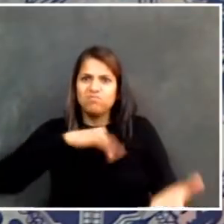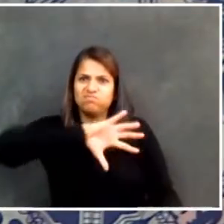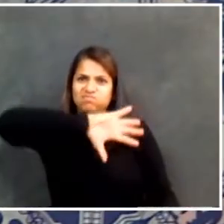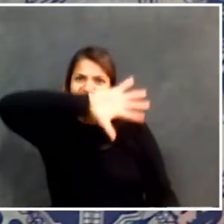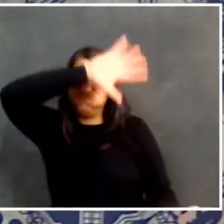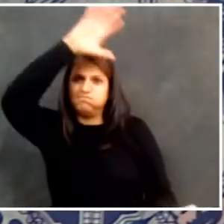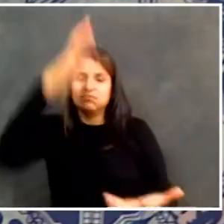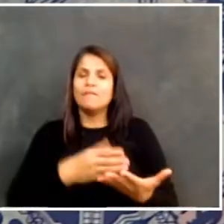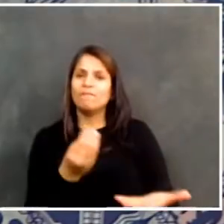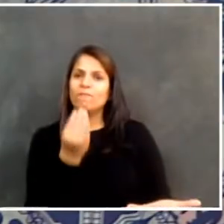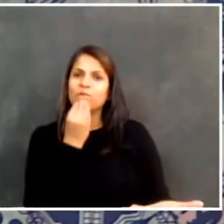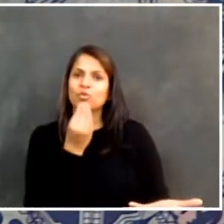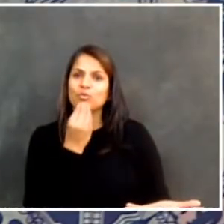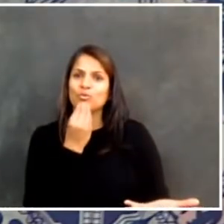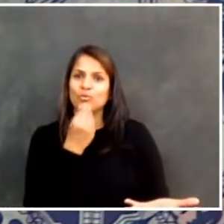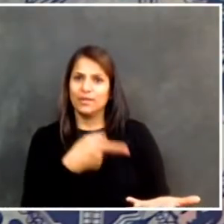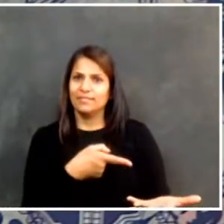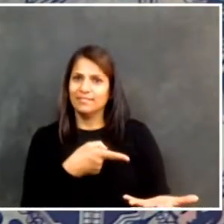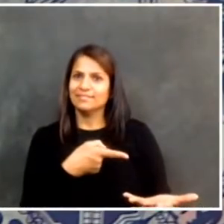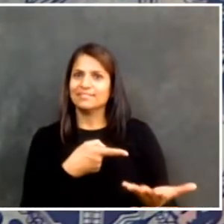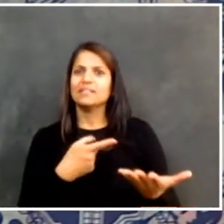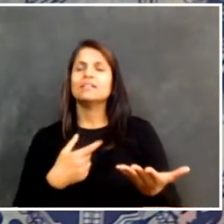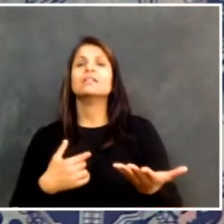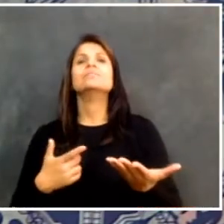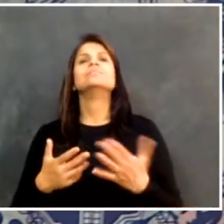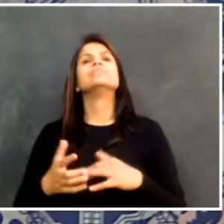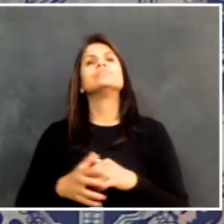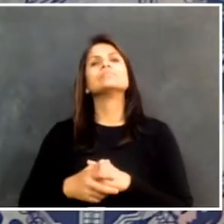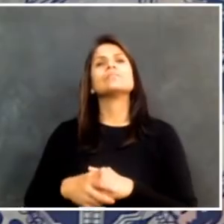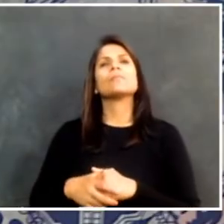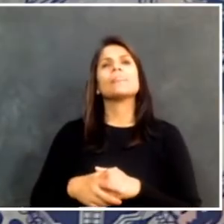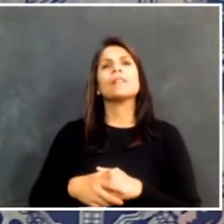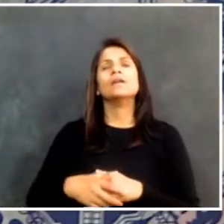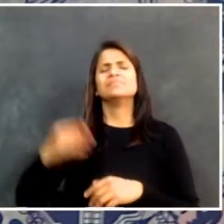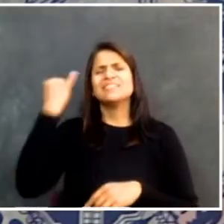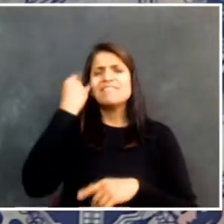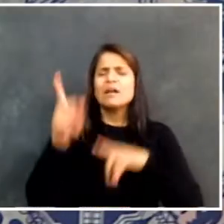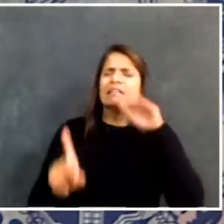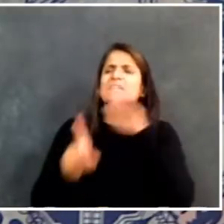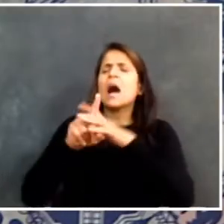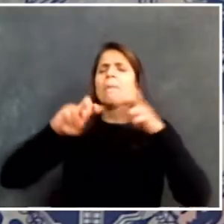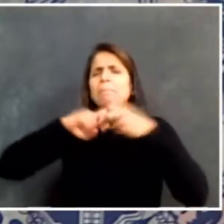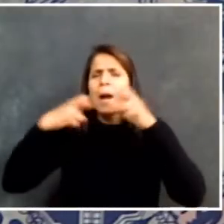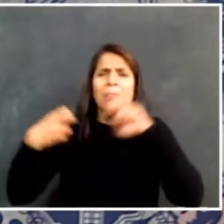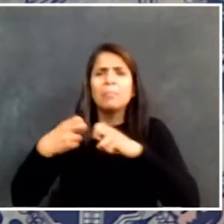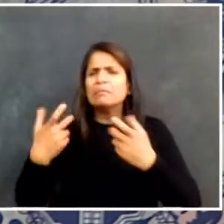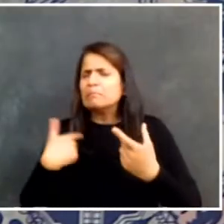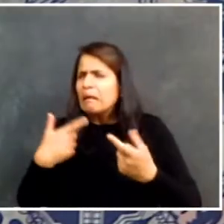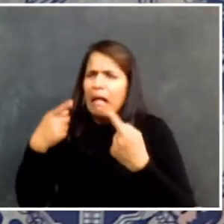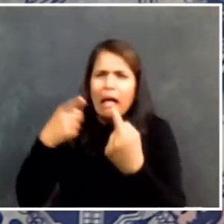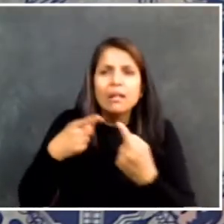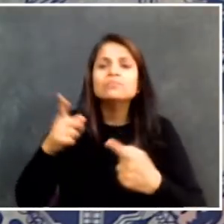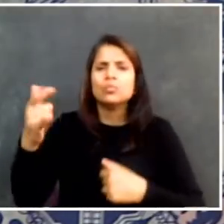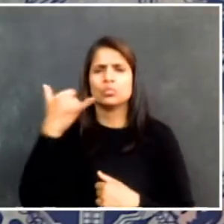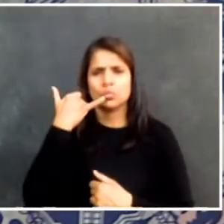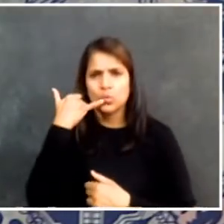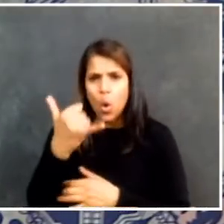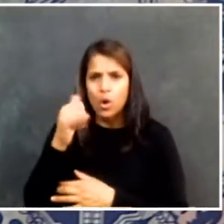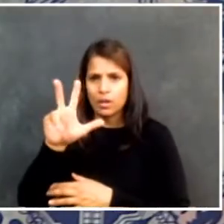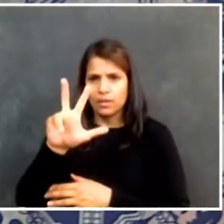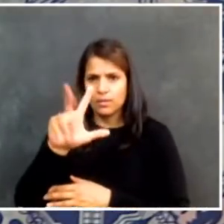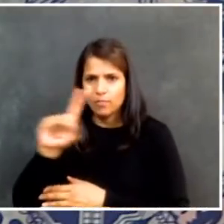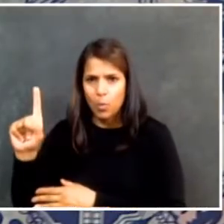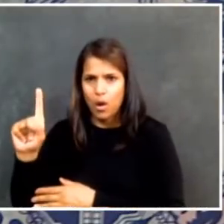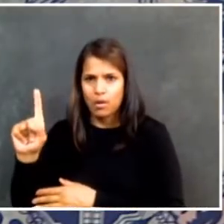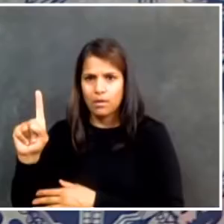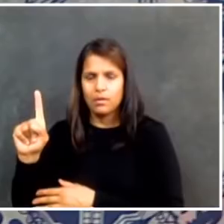anyone has a problem, they call 311. It's as simple as the team at Emergency Management just finding another driver, getting them to where the food is, and getting